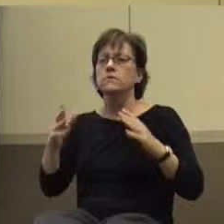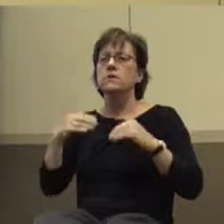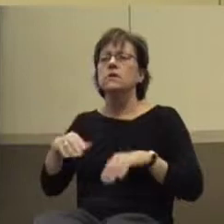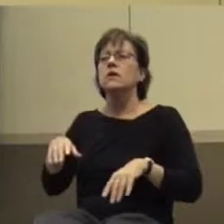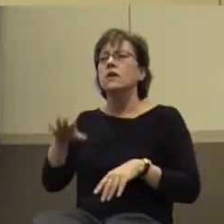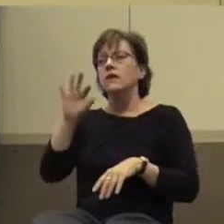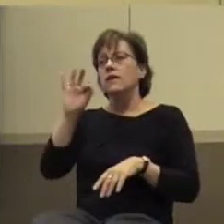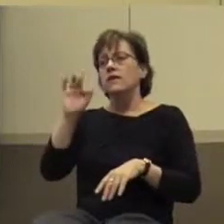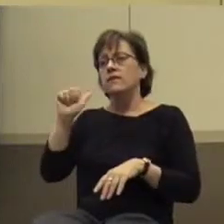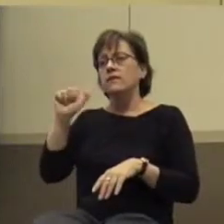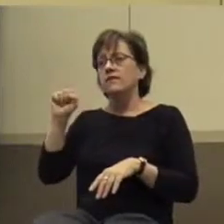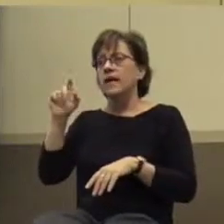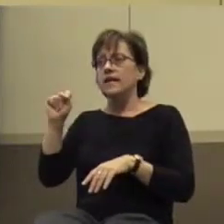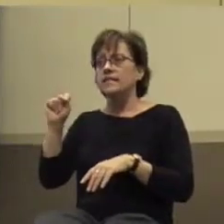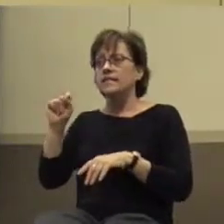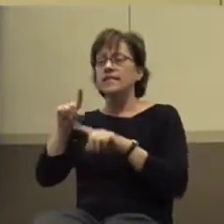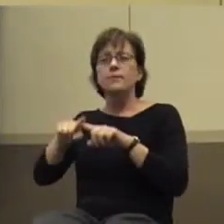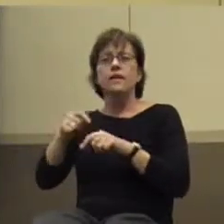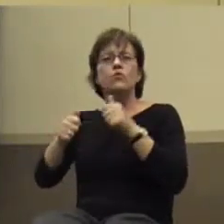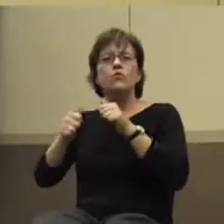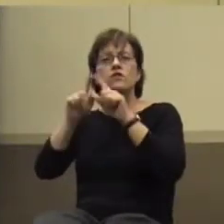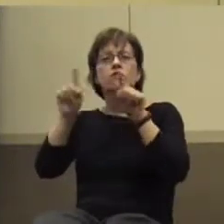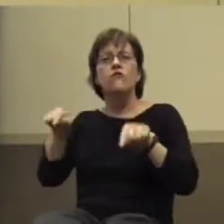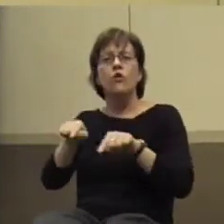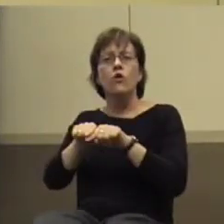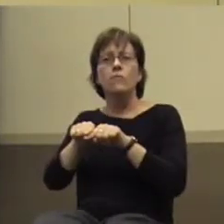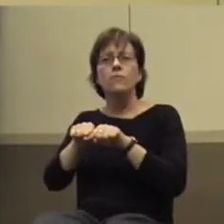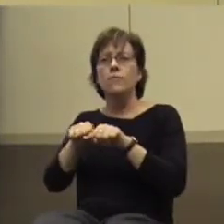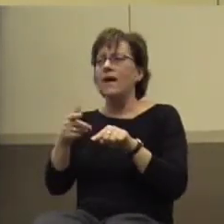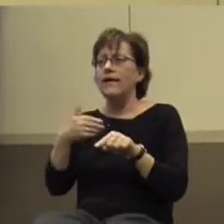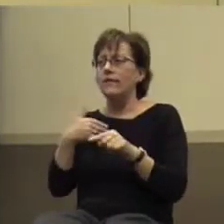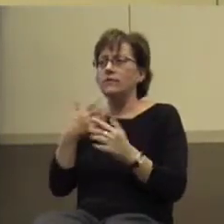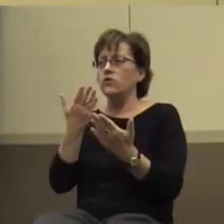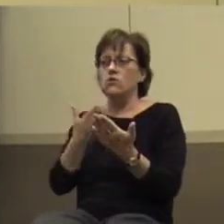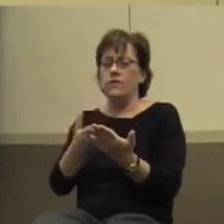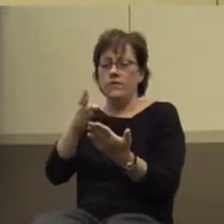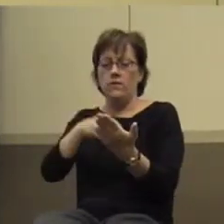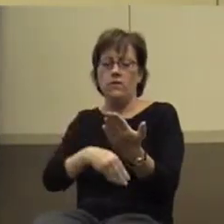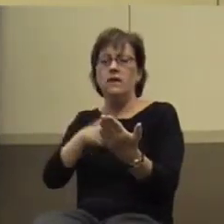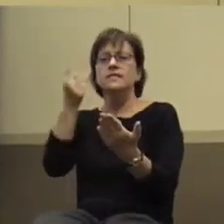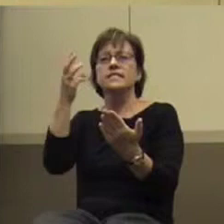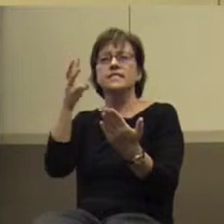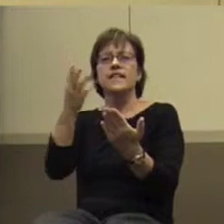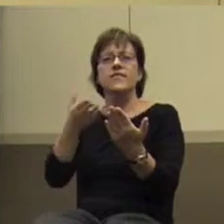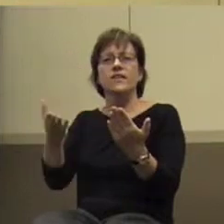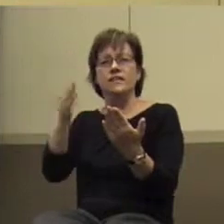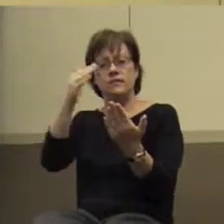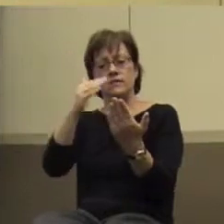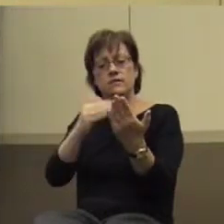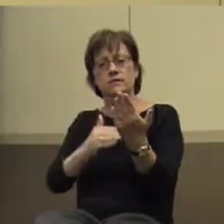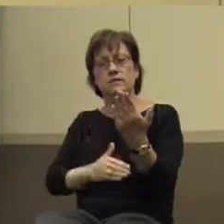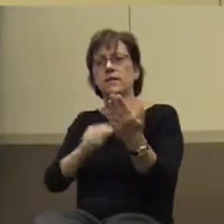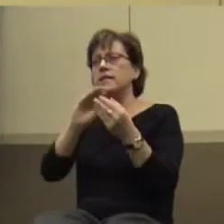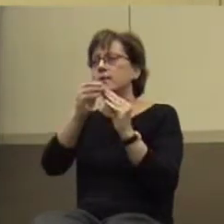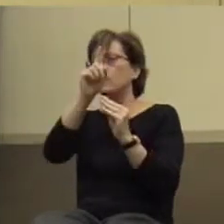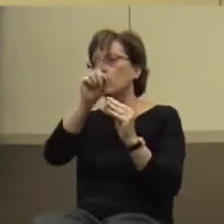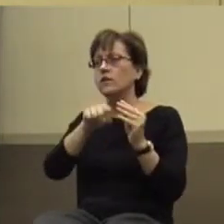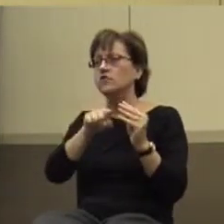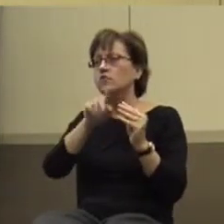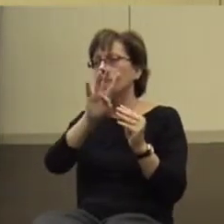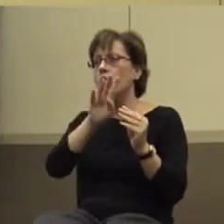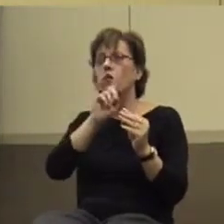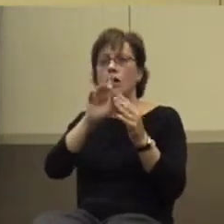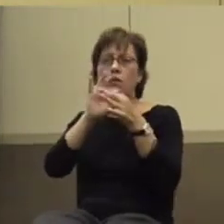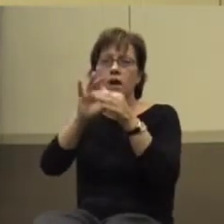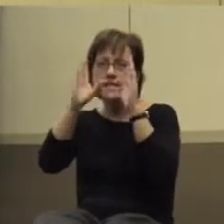right on there. Like it's got your 16 items, but it basically says like numbers 1 to 4 are attention, or I'm not sure whether that's the way, and then 4 to 8